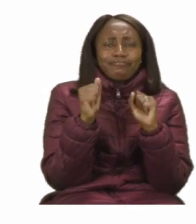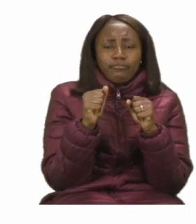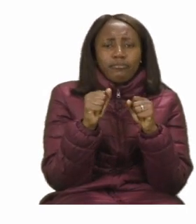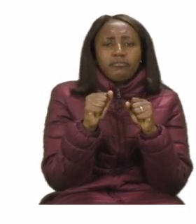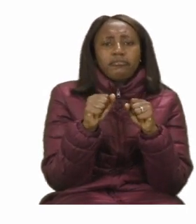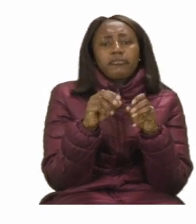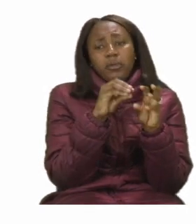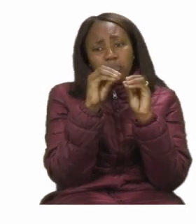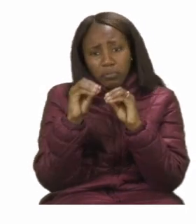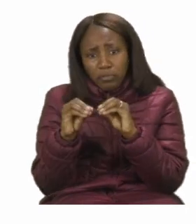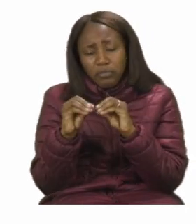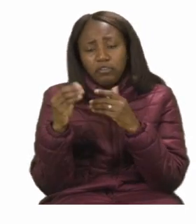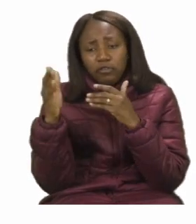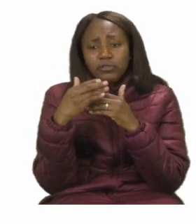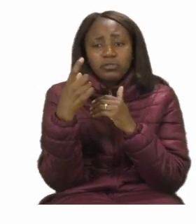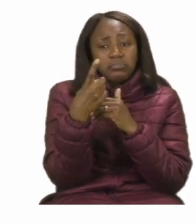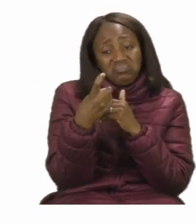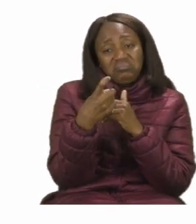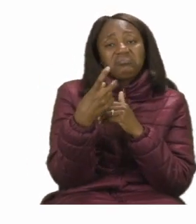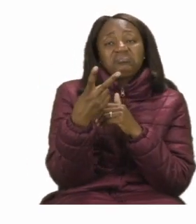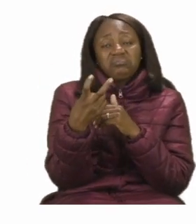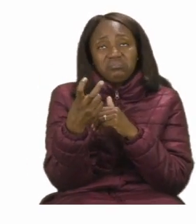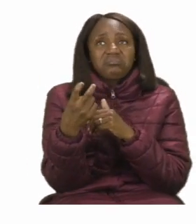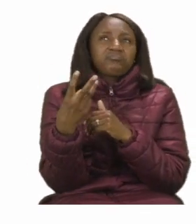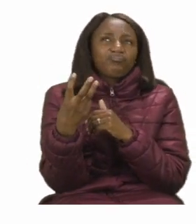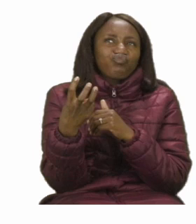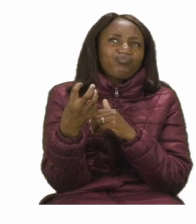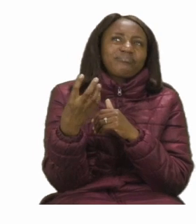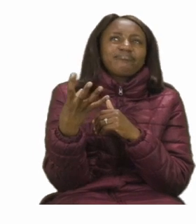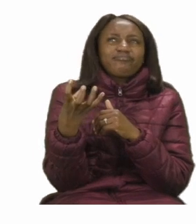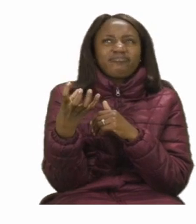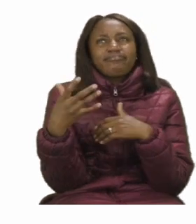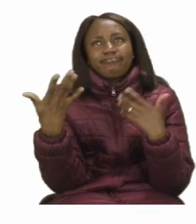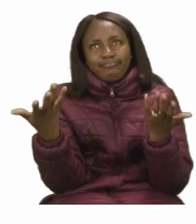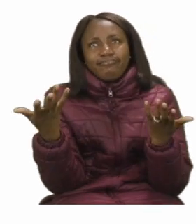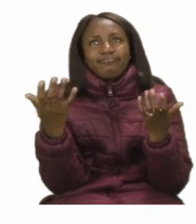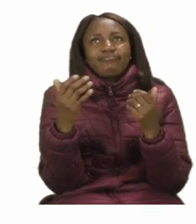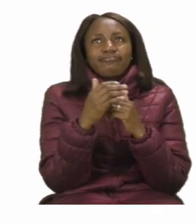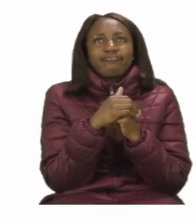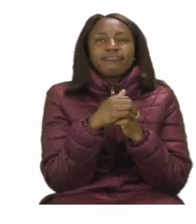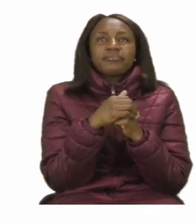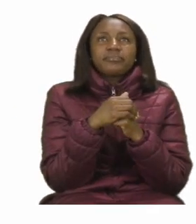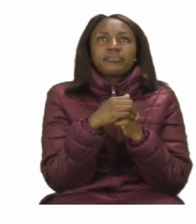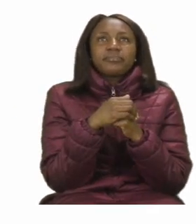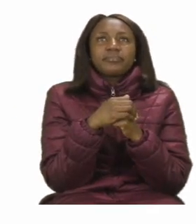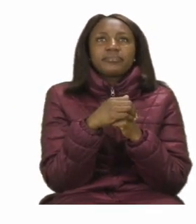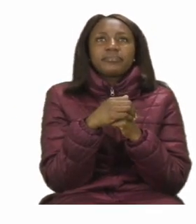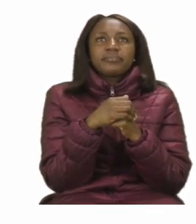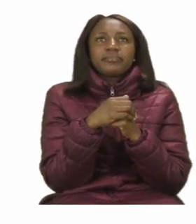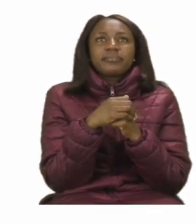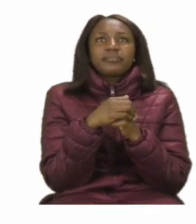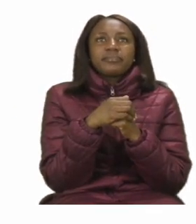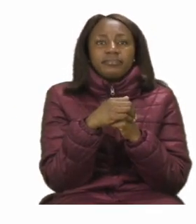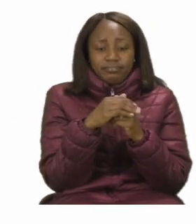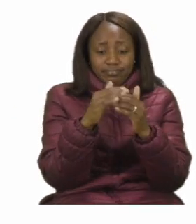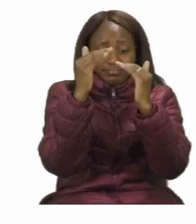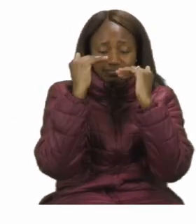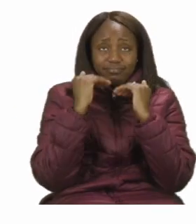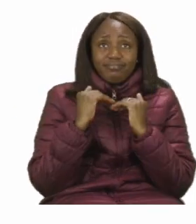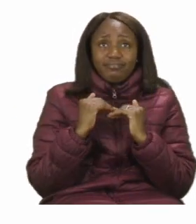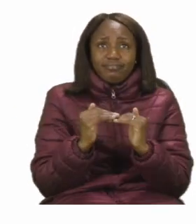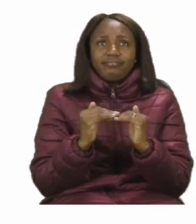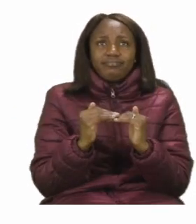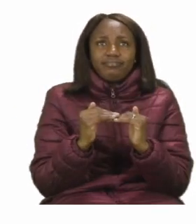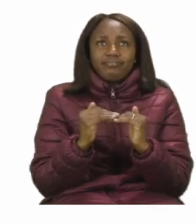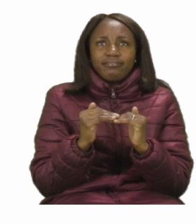So before we get to all of those and I give you time to finish rounding off, in the next part of the activity they